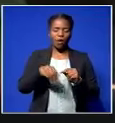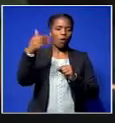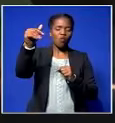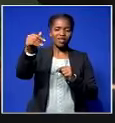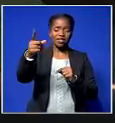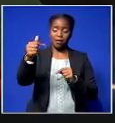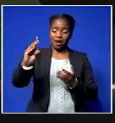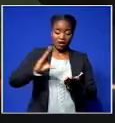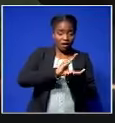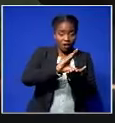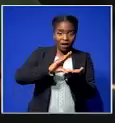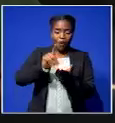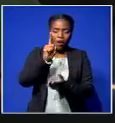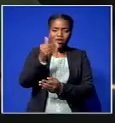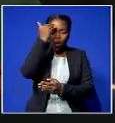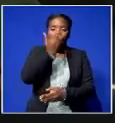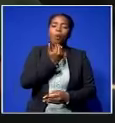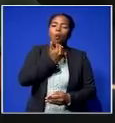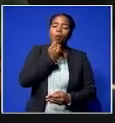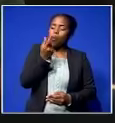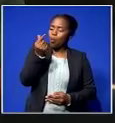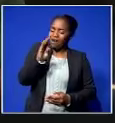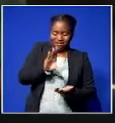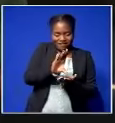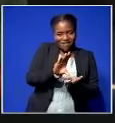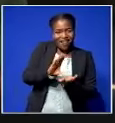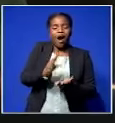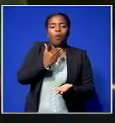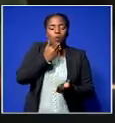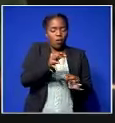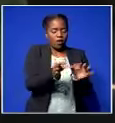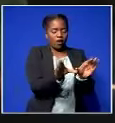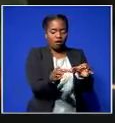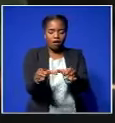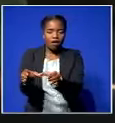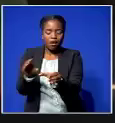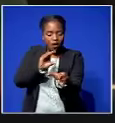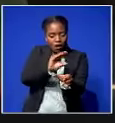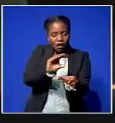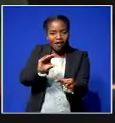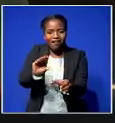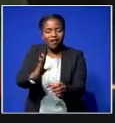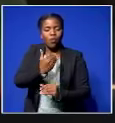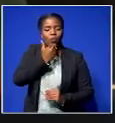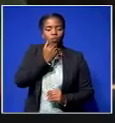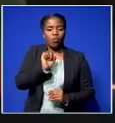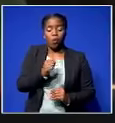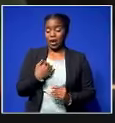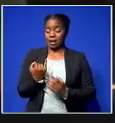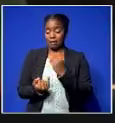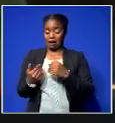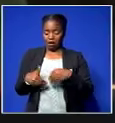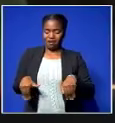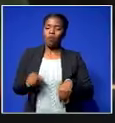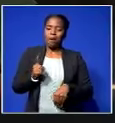fulfillment of constitutional obligations by political parties and independent candidates so funded, and by extension,